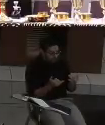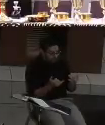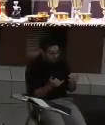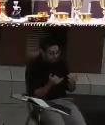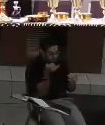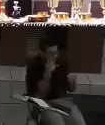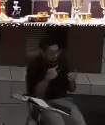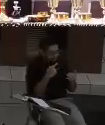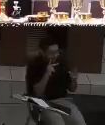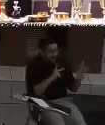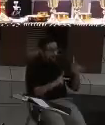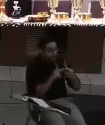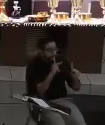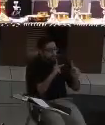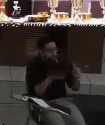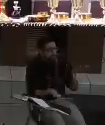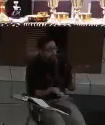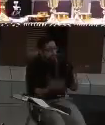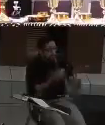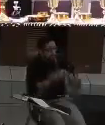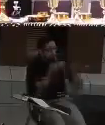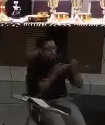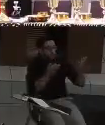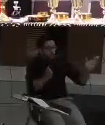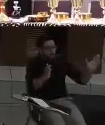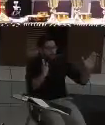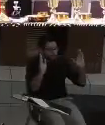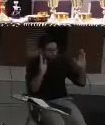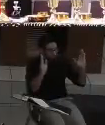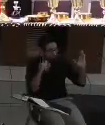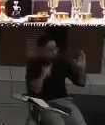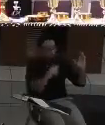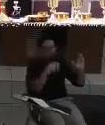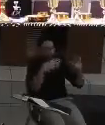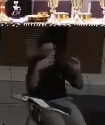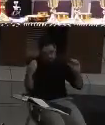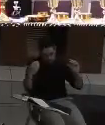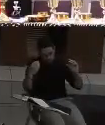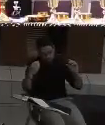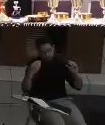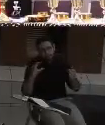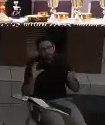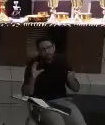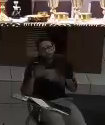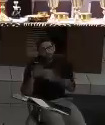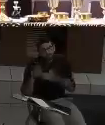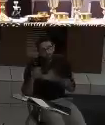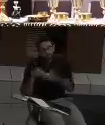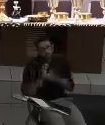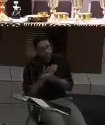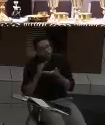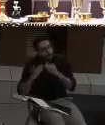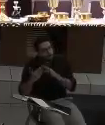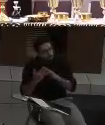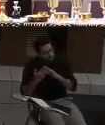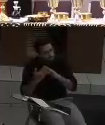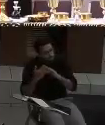for those inside these walls and as we leave these walls to our communities, to our homes, I pray for our world, O